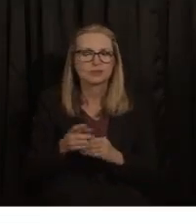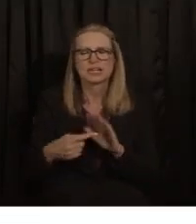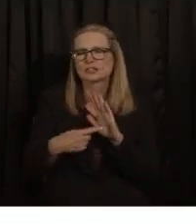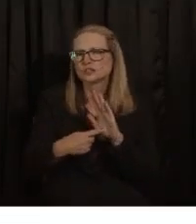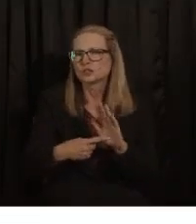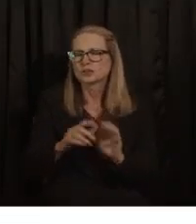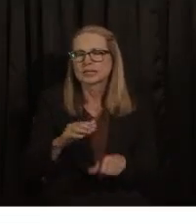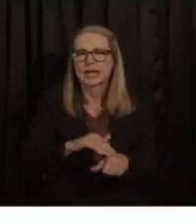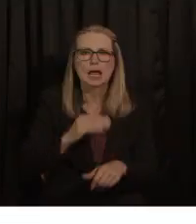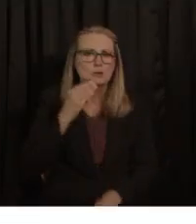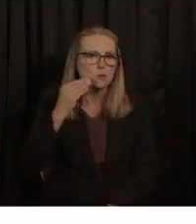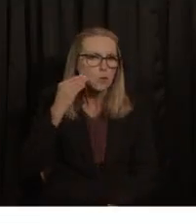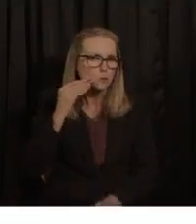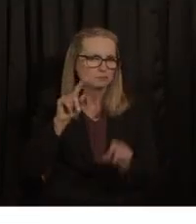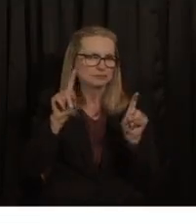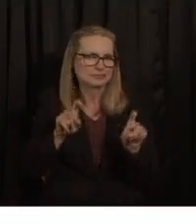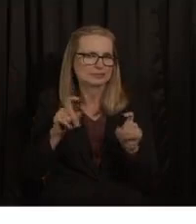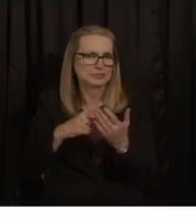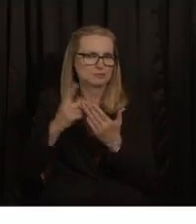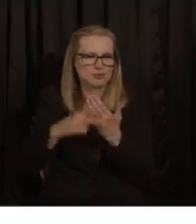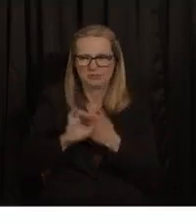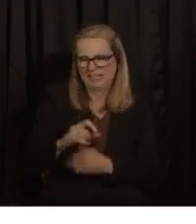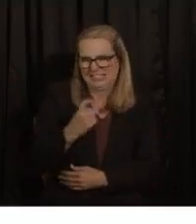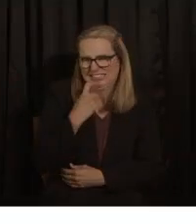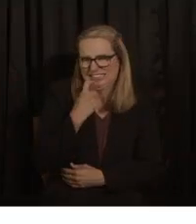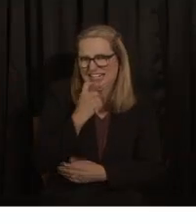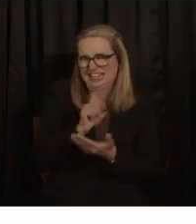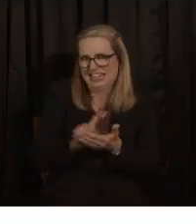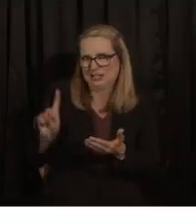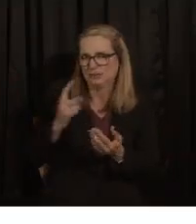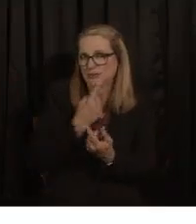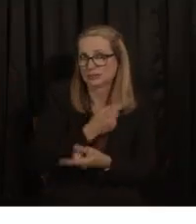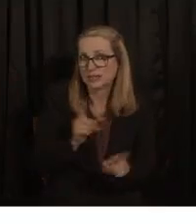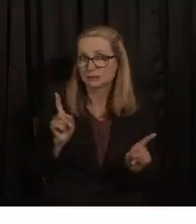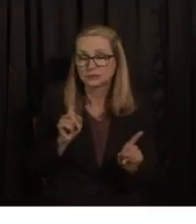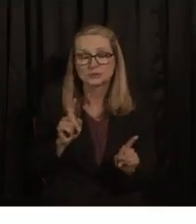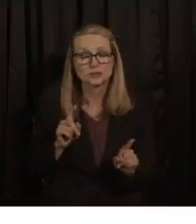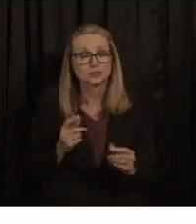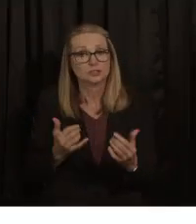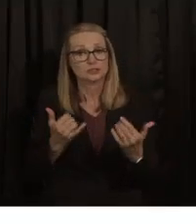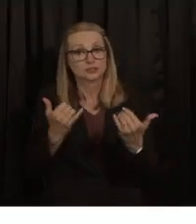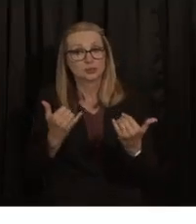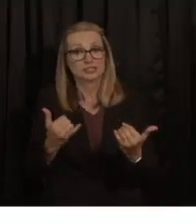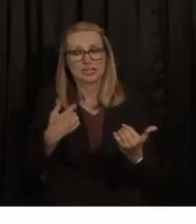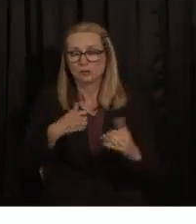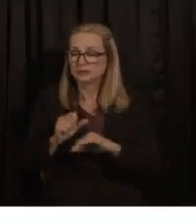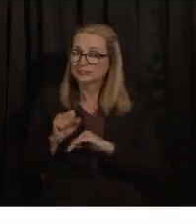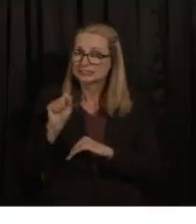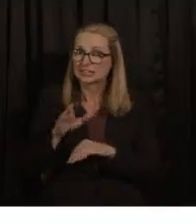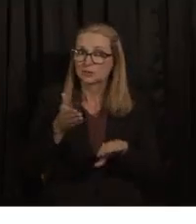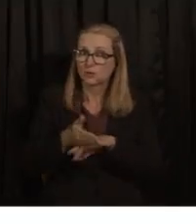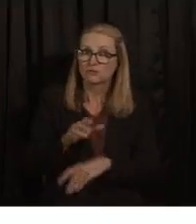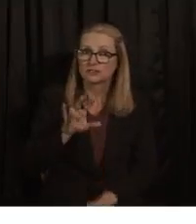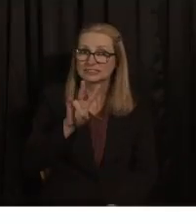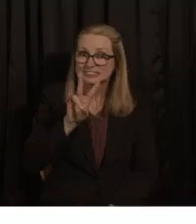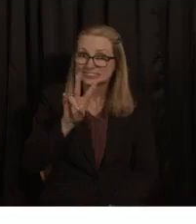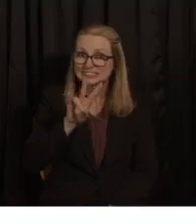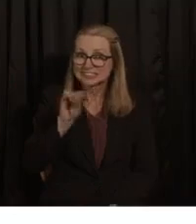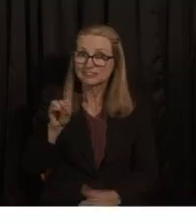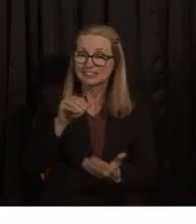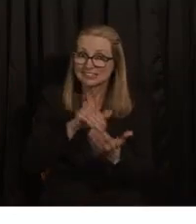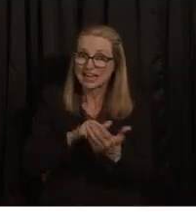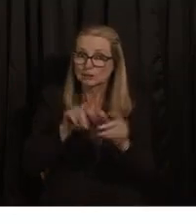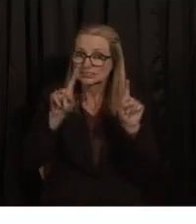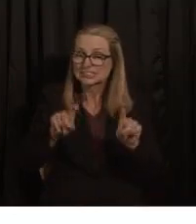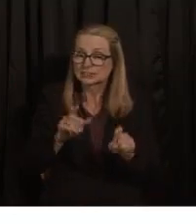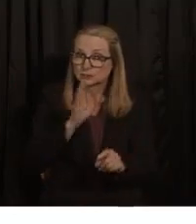testing program. This program was just announced last week, and we're pleased to say that to date we have shipped 70,024 tests directly